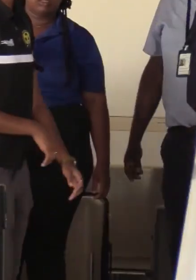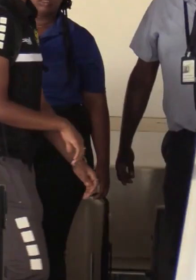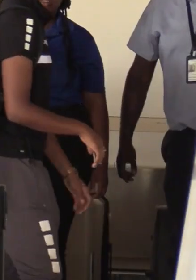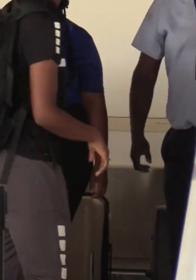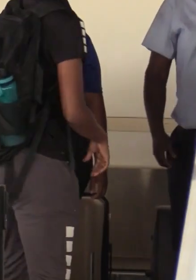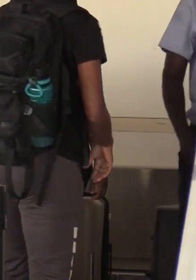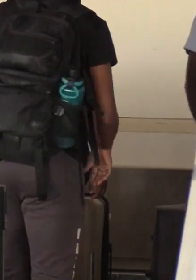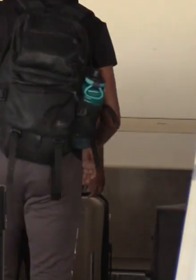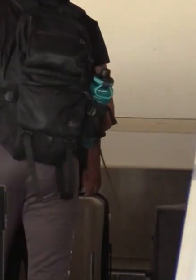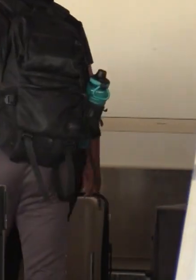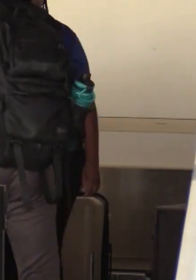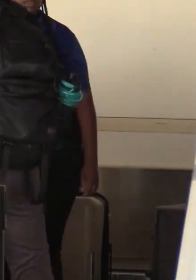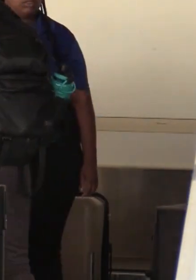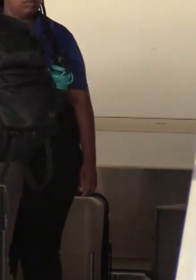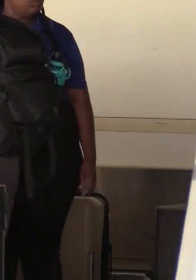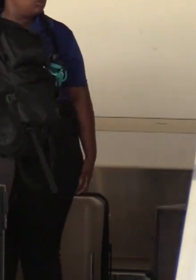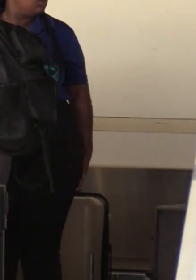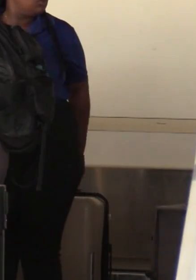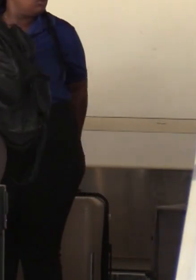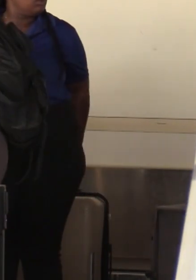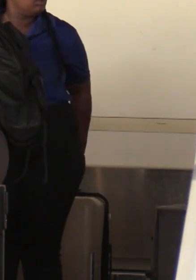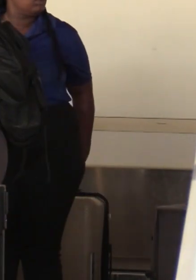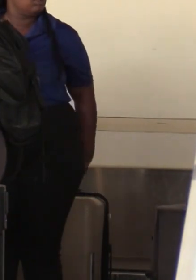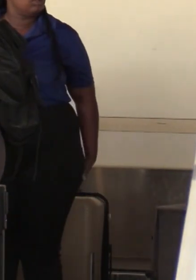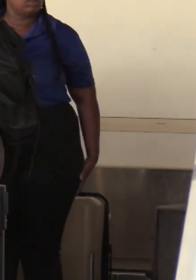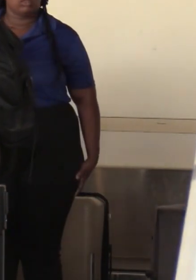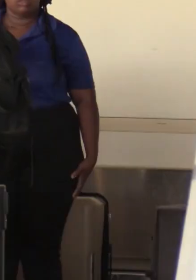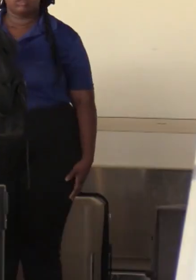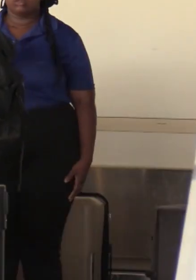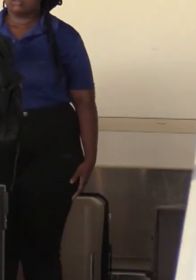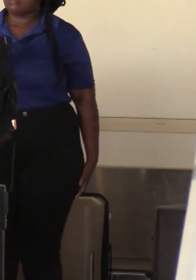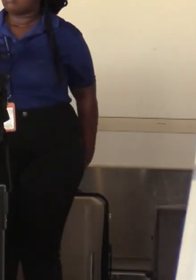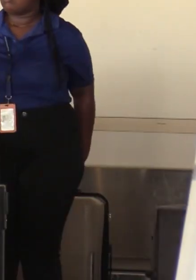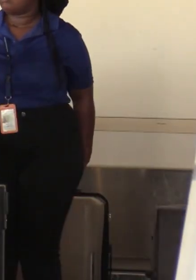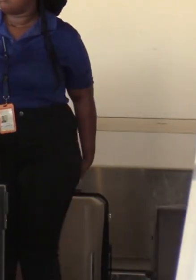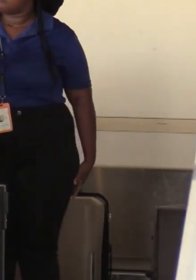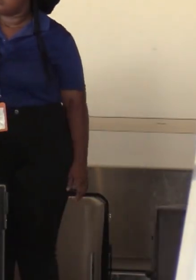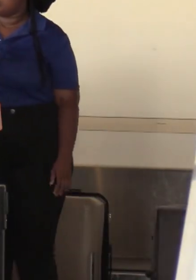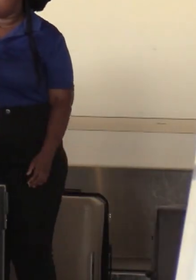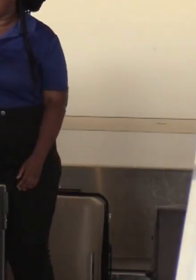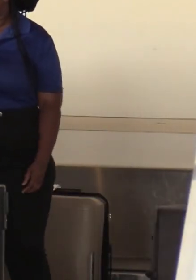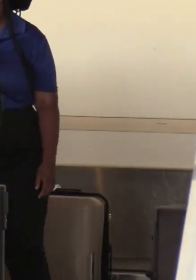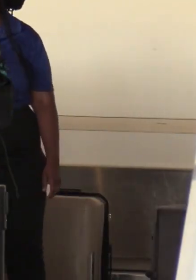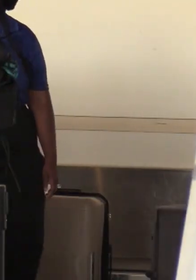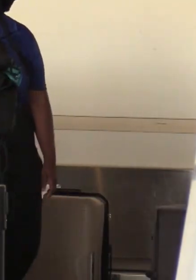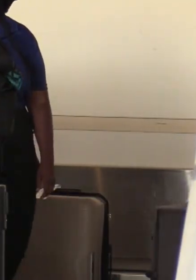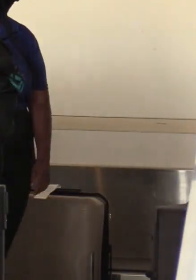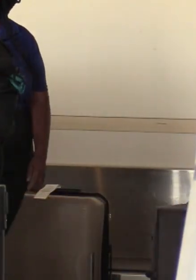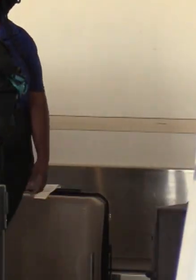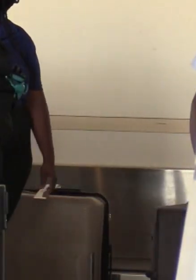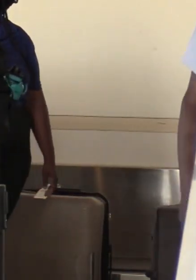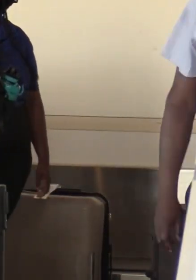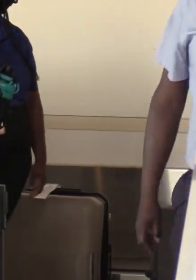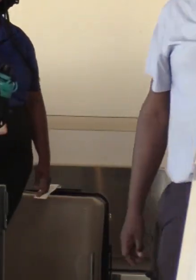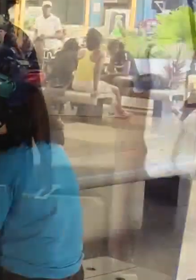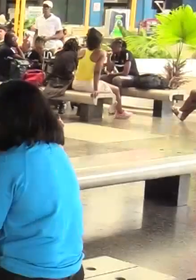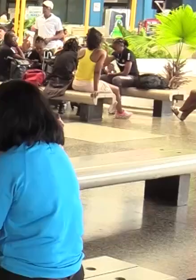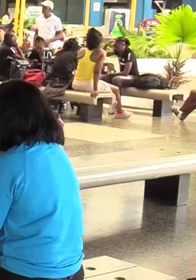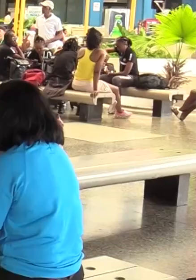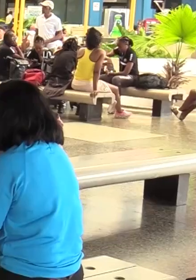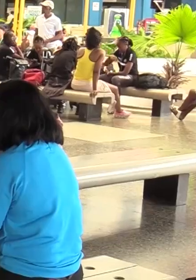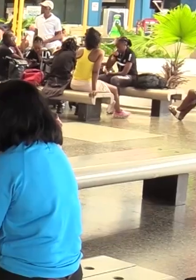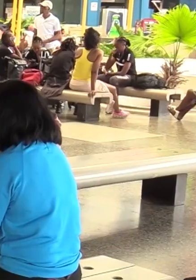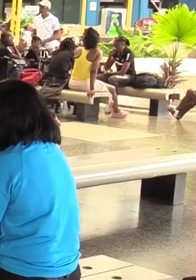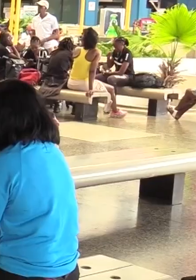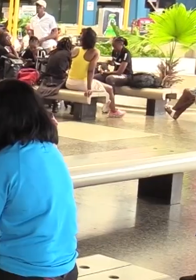2025 WIFA Women's Tournament in St. Vincent and the Grenadines. The Barbados squad left the island yesterday to play in the